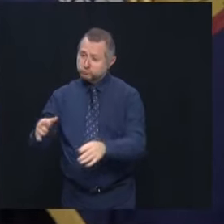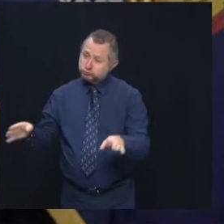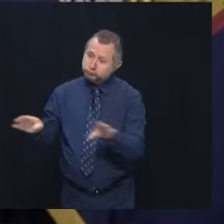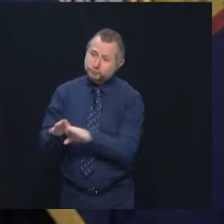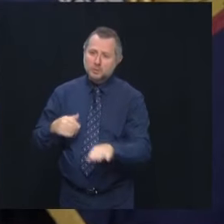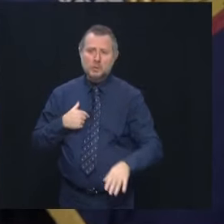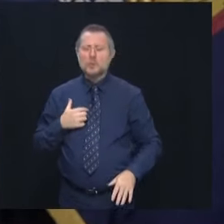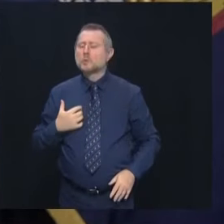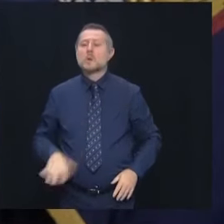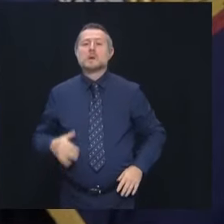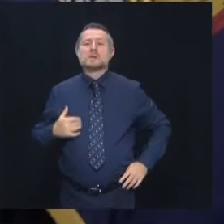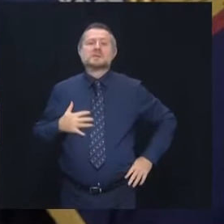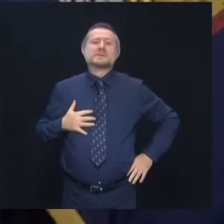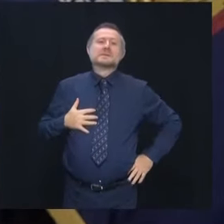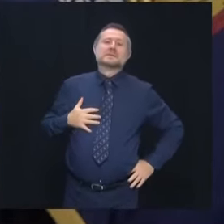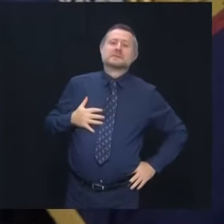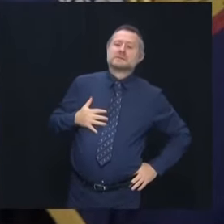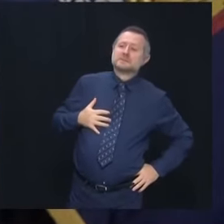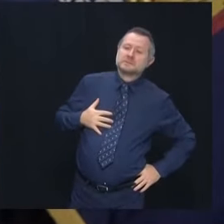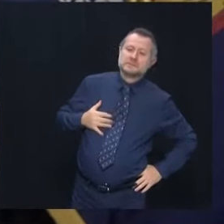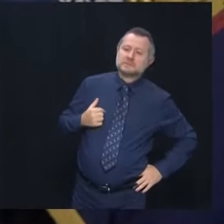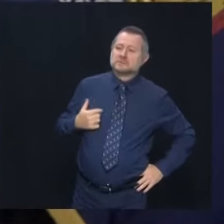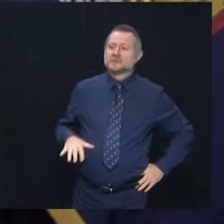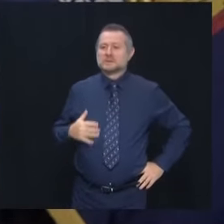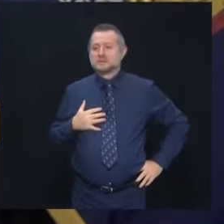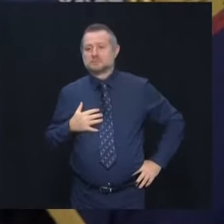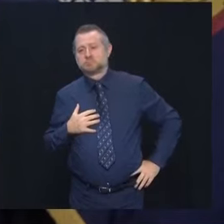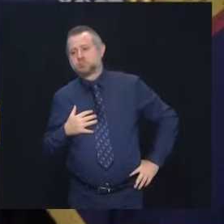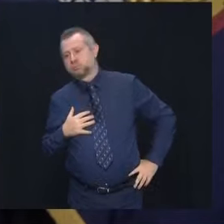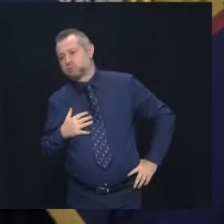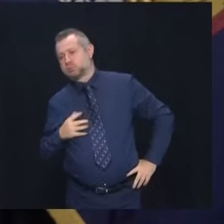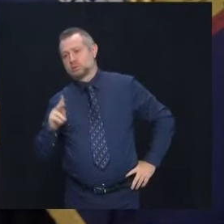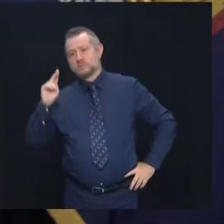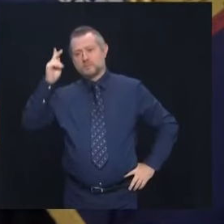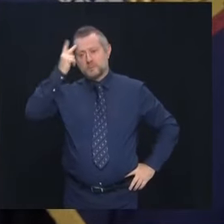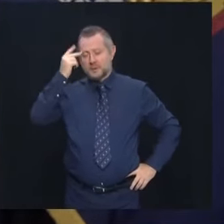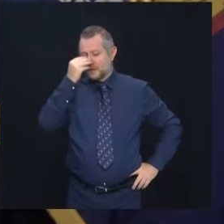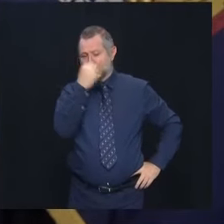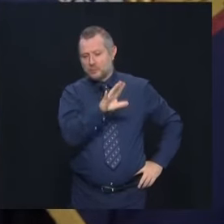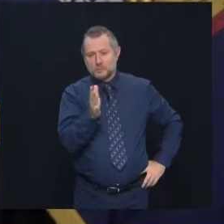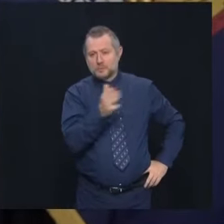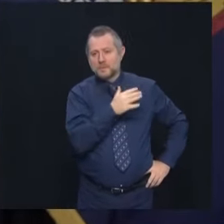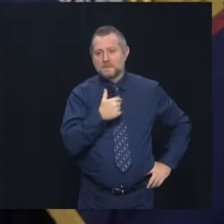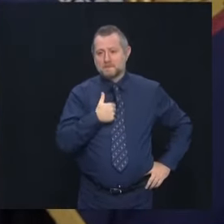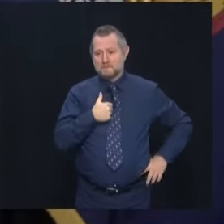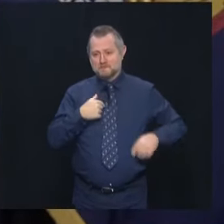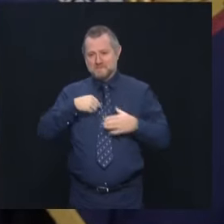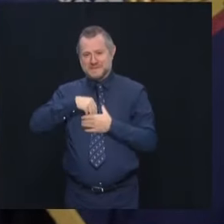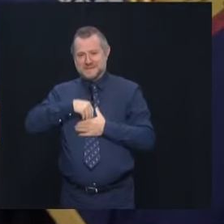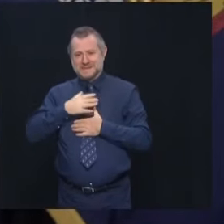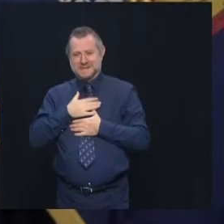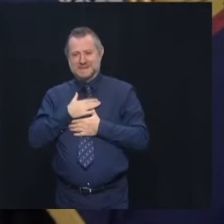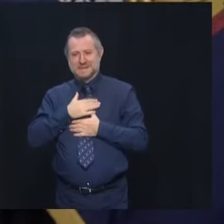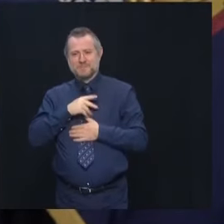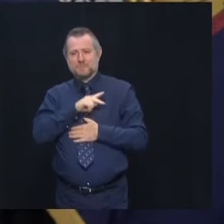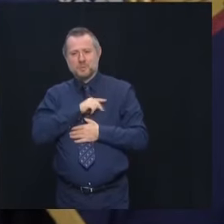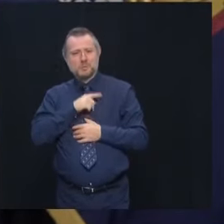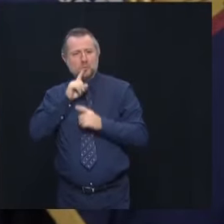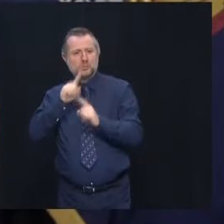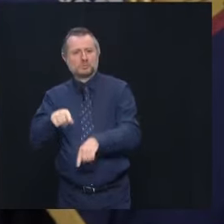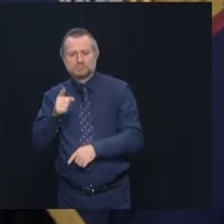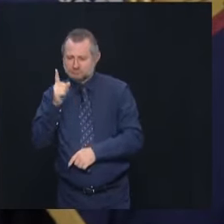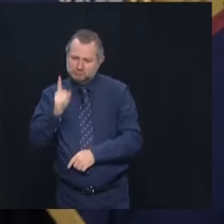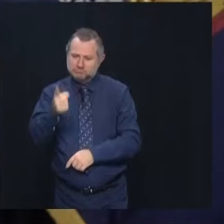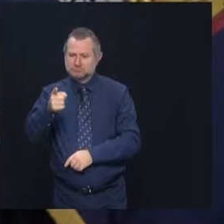the politics. I don't care about that anymore. Personally, I don't want to have this conversation. It's a